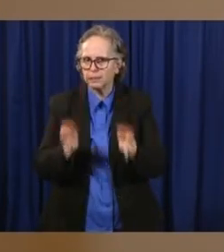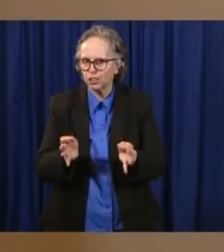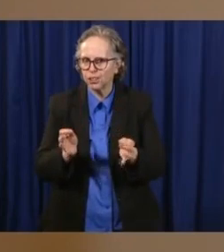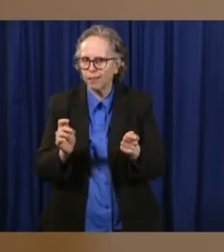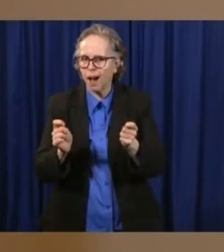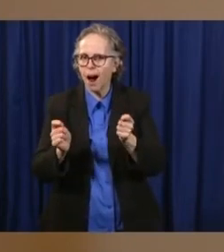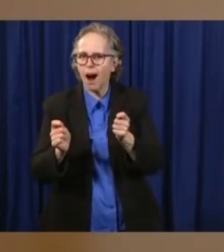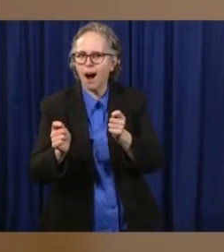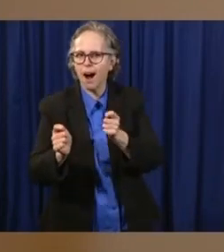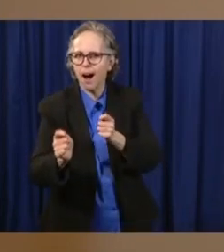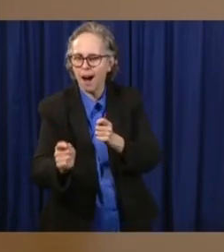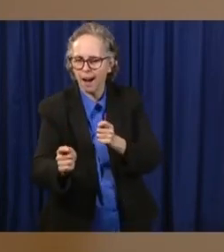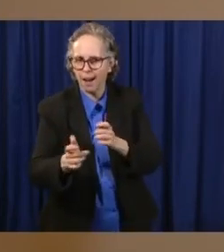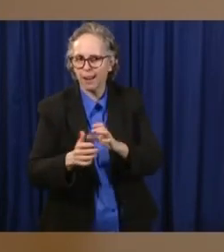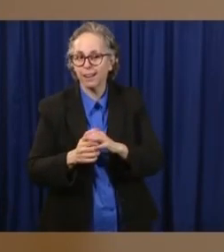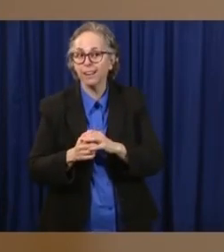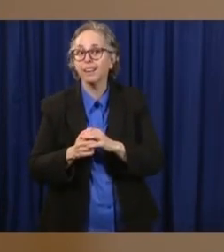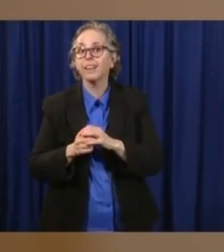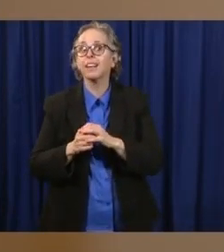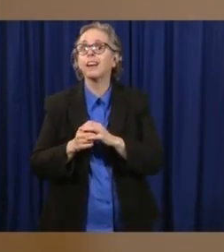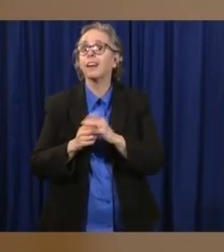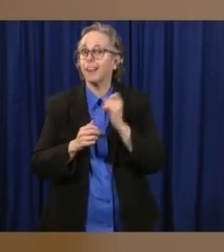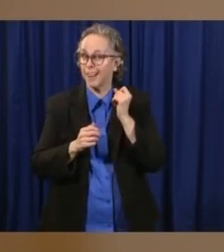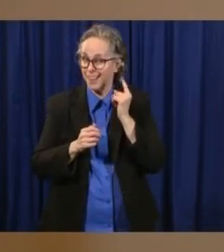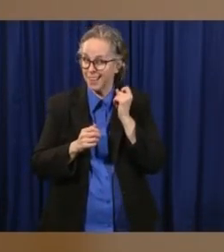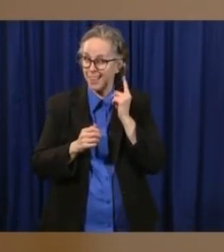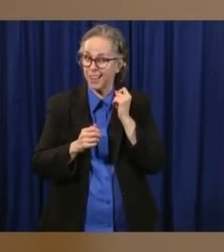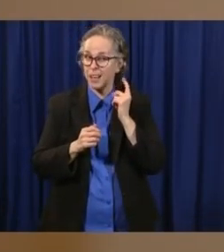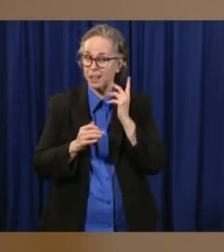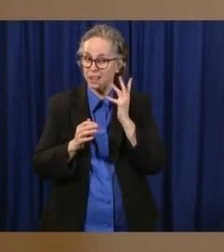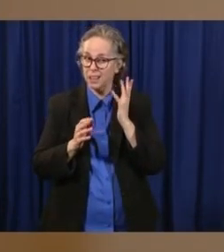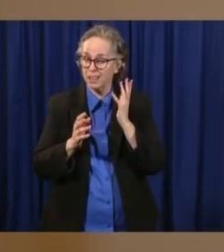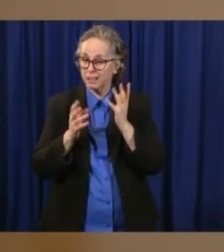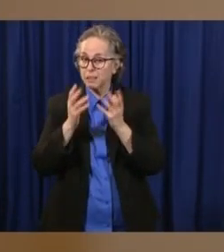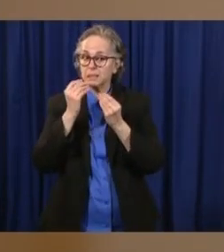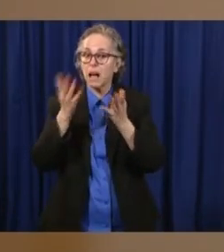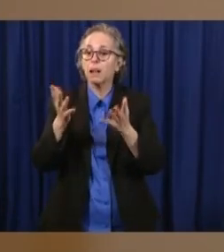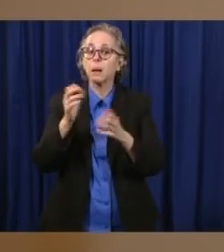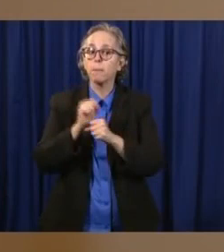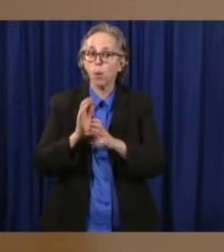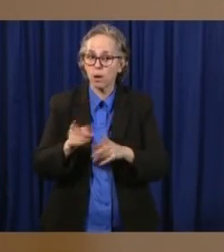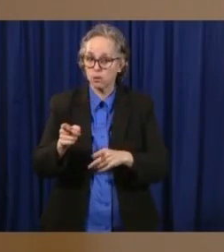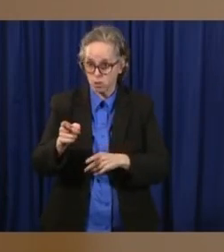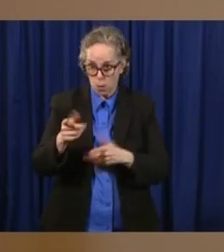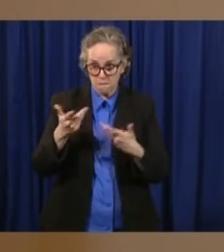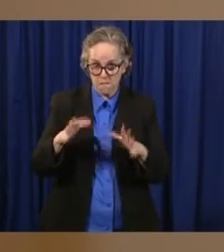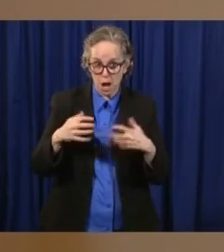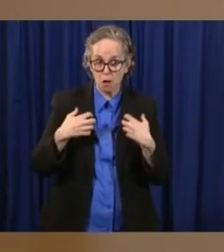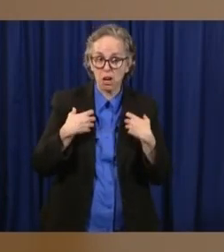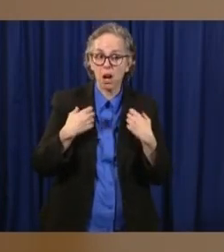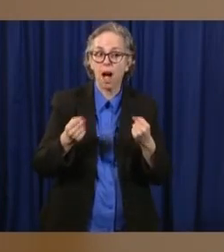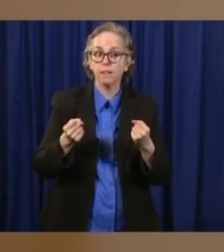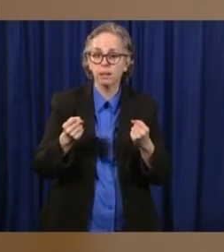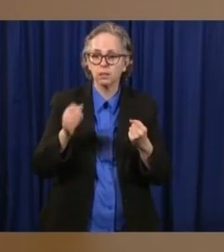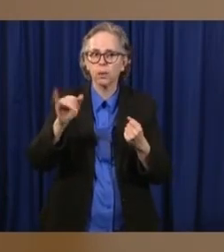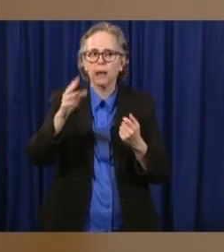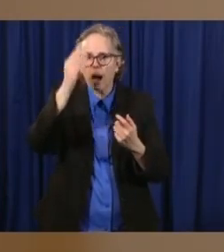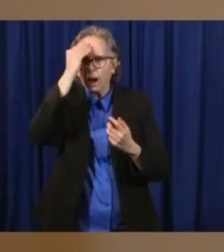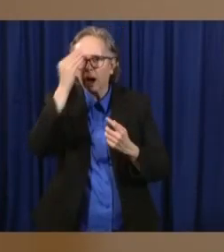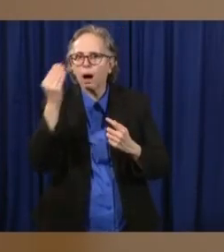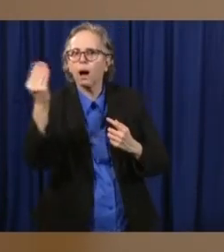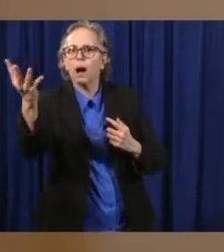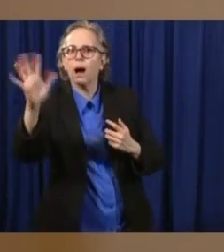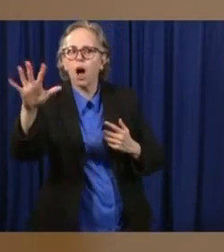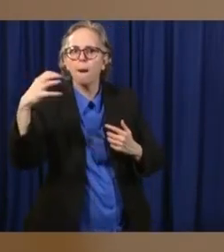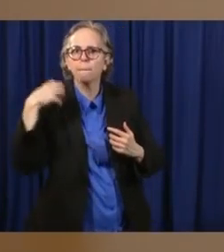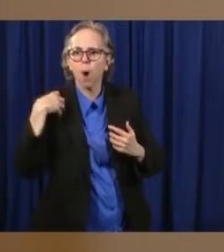they're that so they can tell their employer that is a piece of the puzzle we're unraveling right now. But we won't be running back to